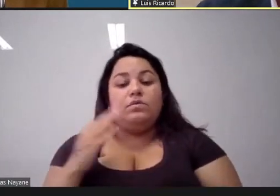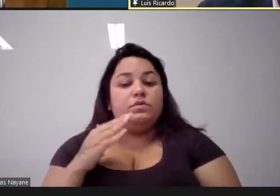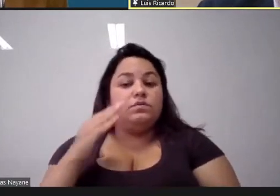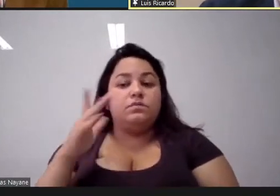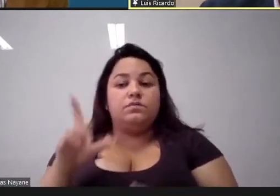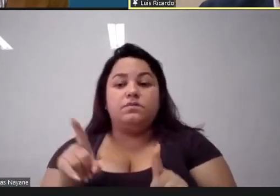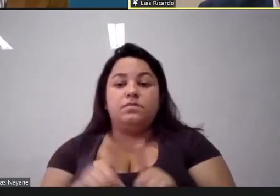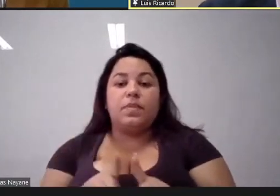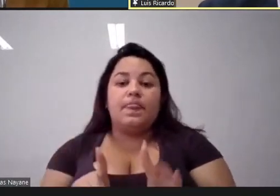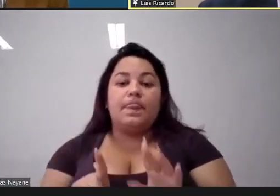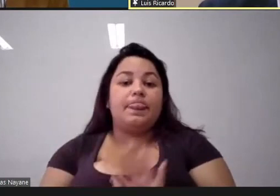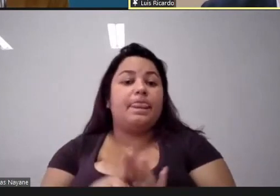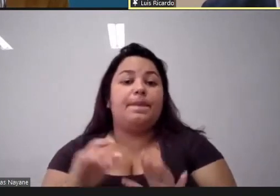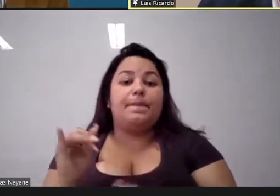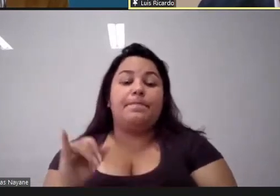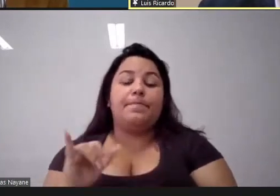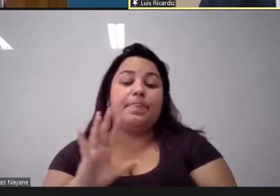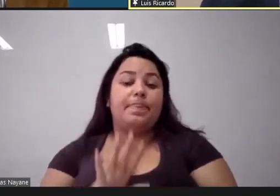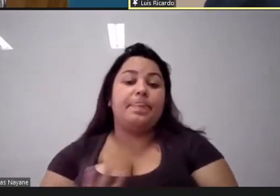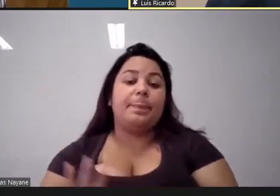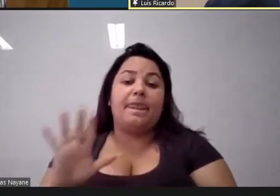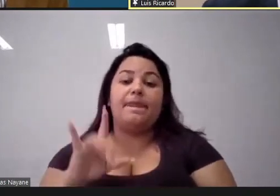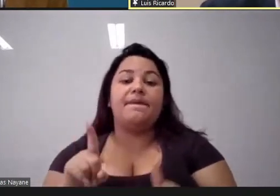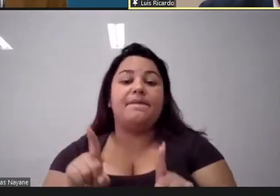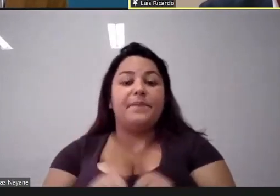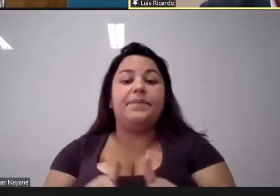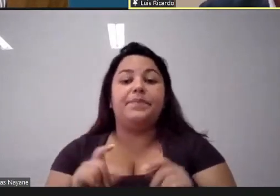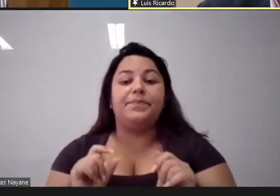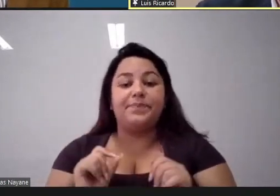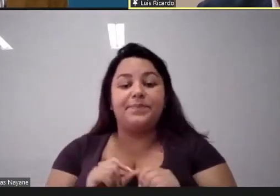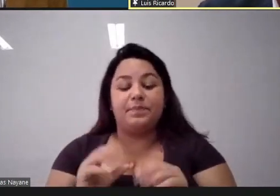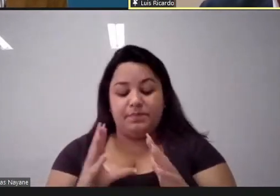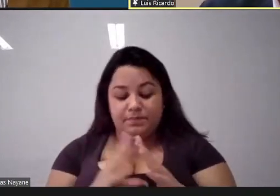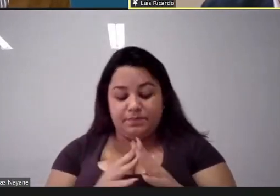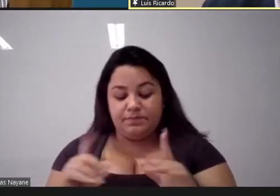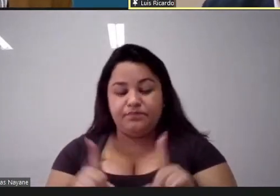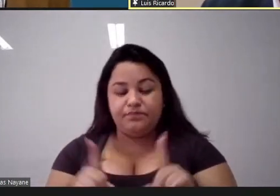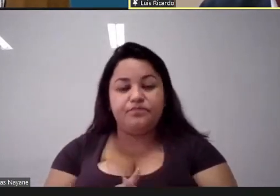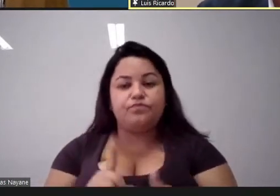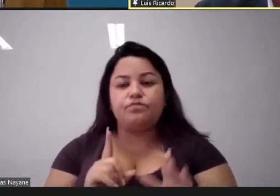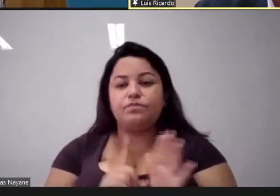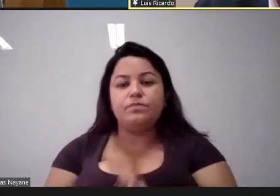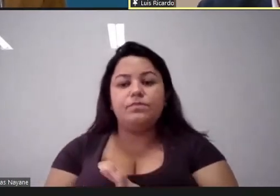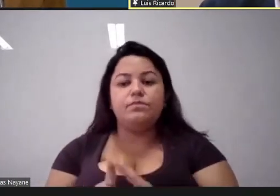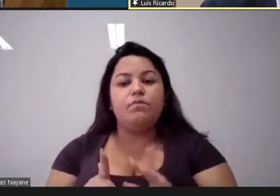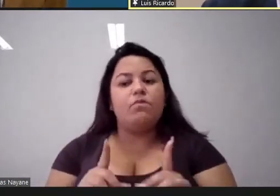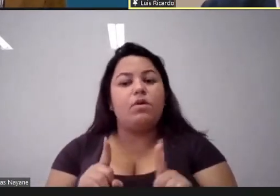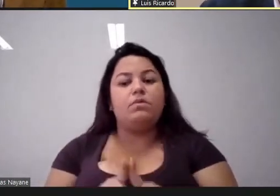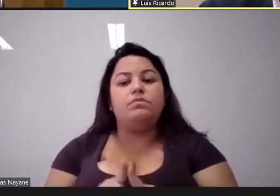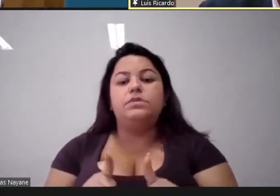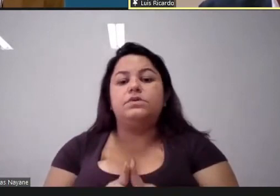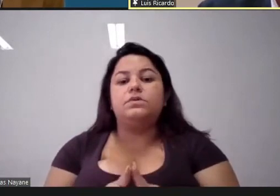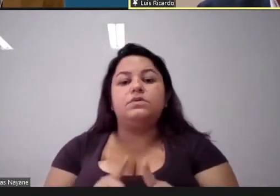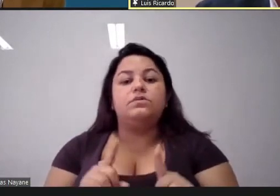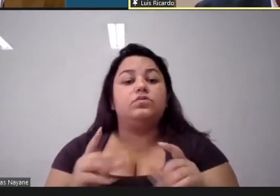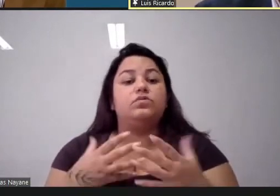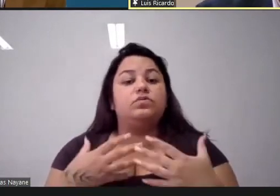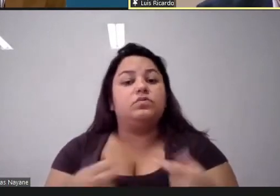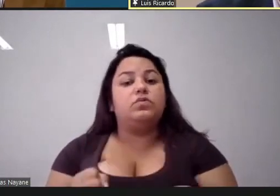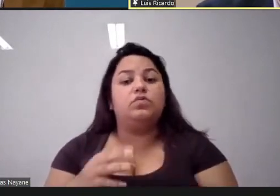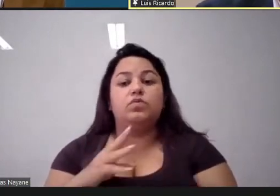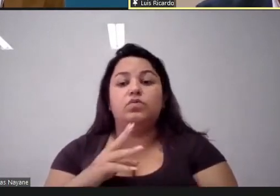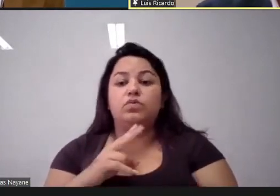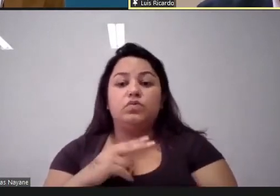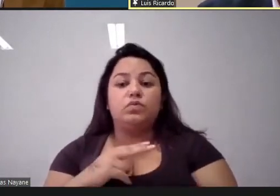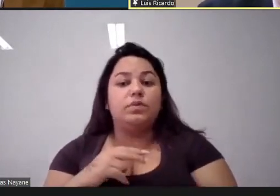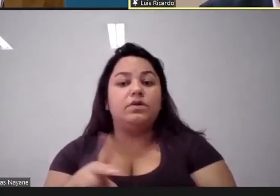petition that is so important, and it is international, it is based in the international